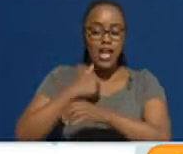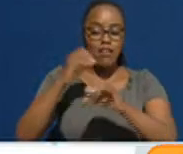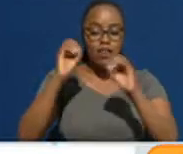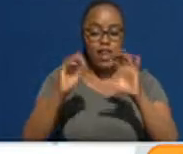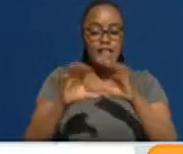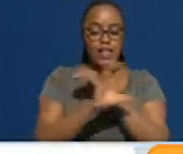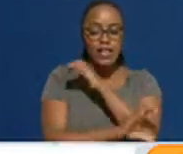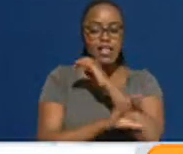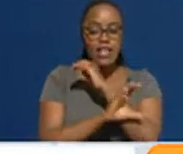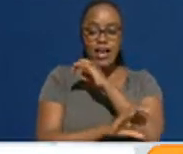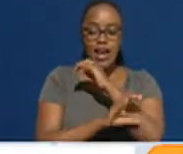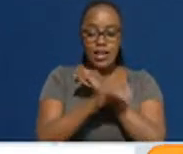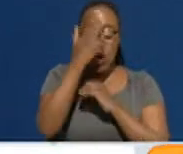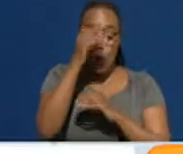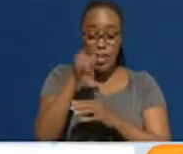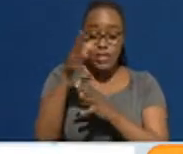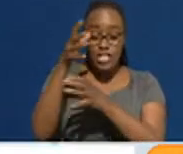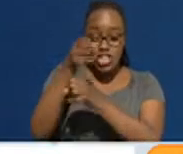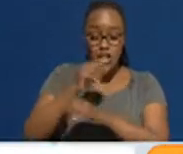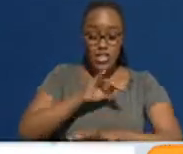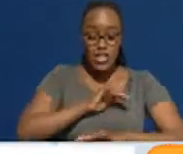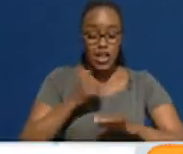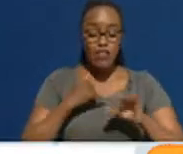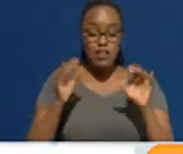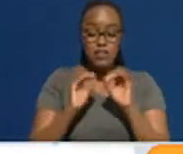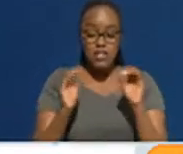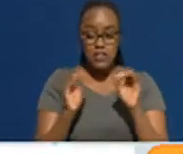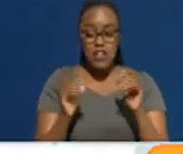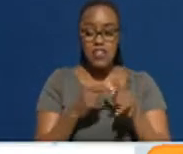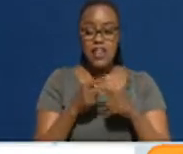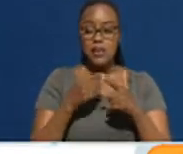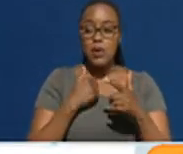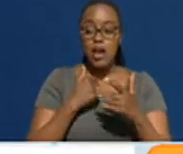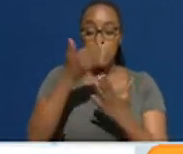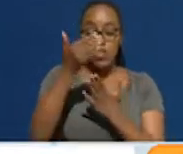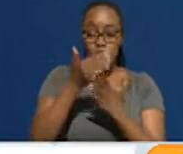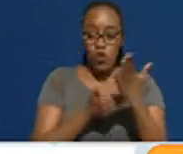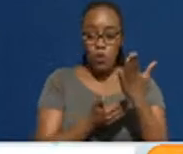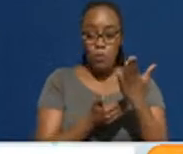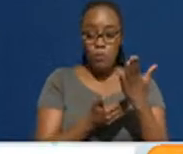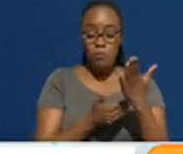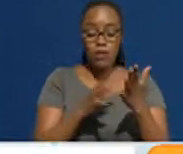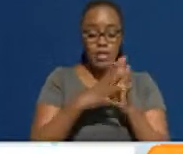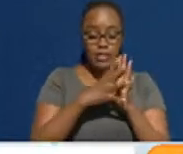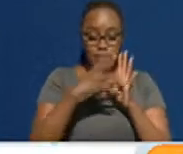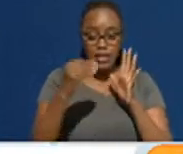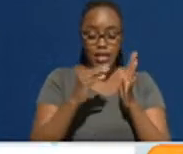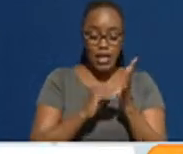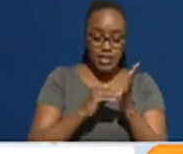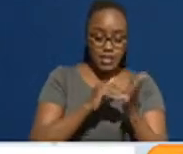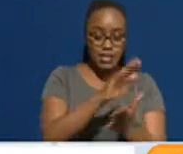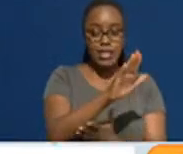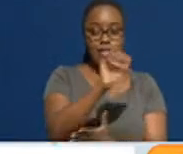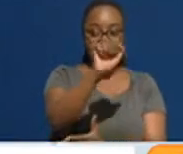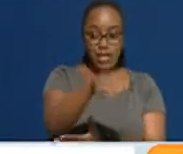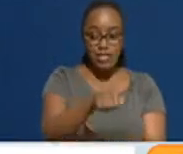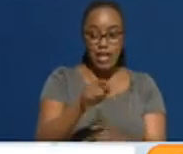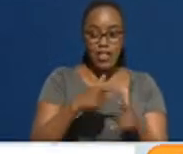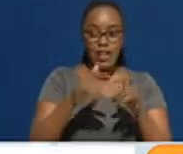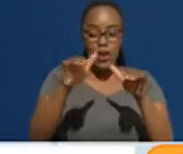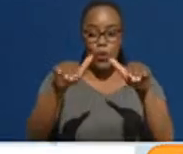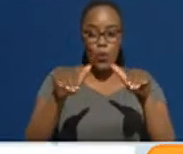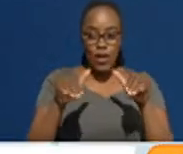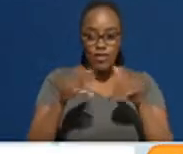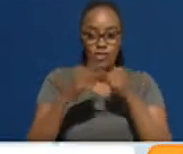our country. Yeah. Because of that trust deficit, you'll have the form scanned and sent, and then wait for